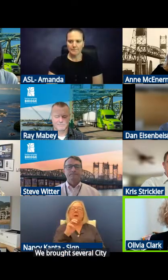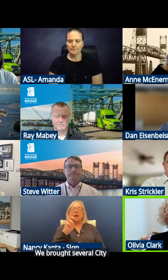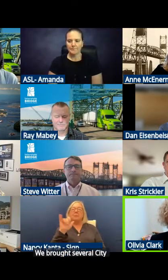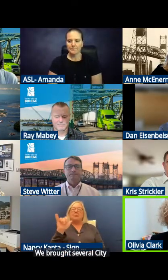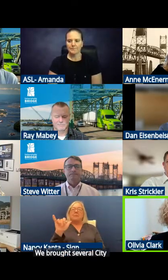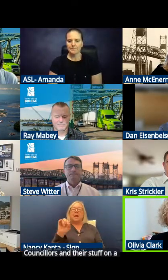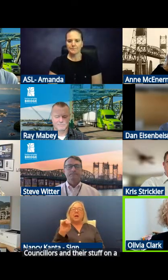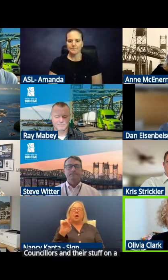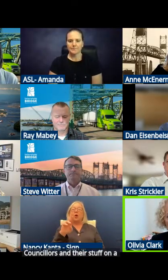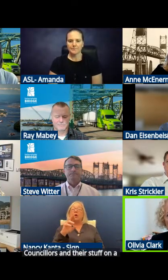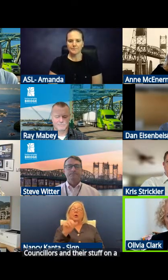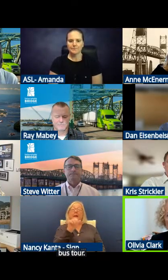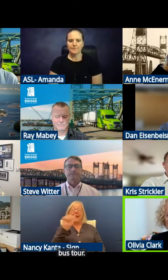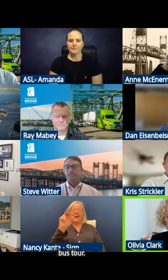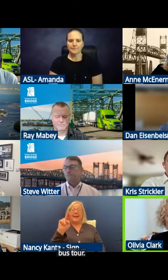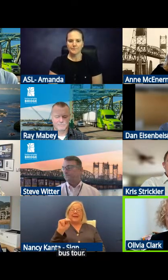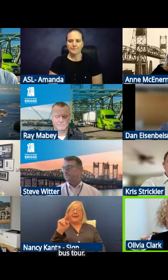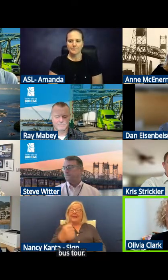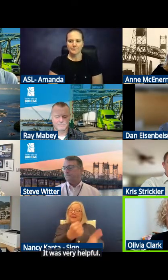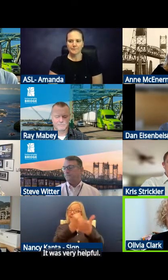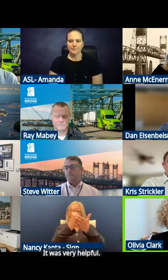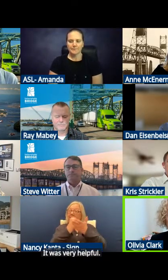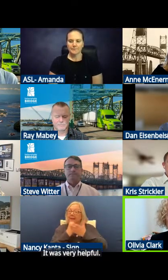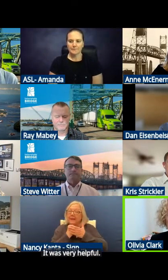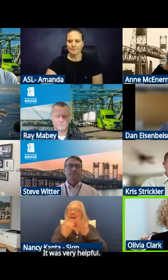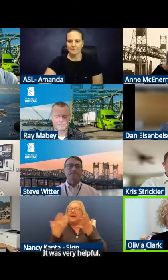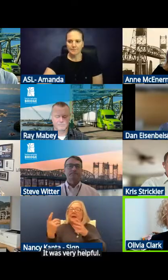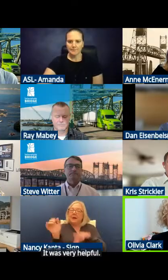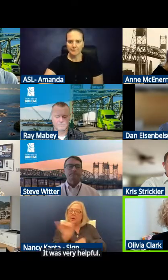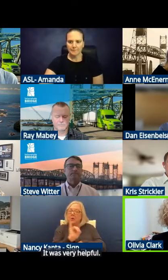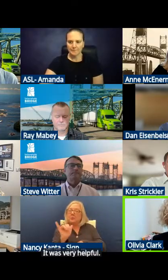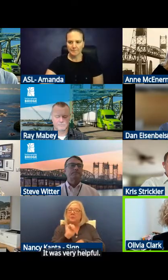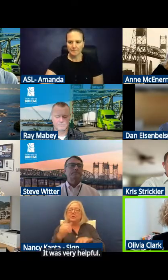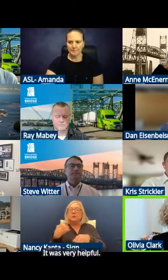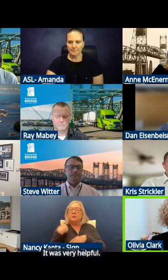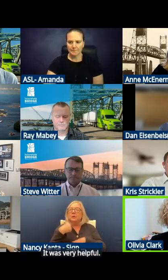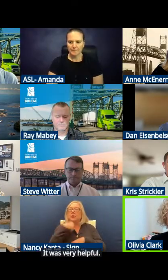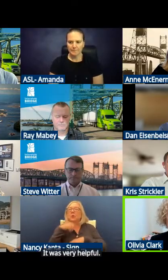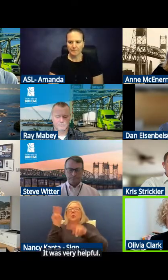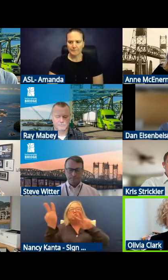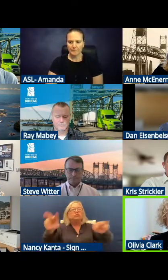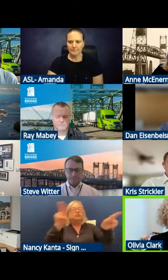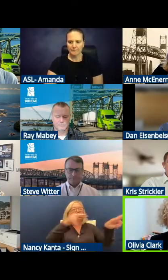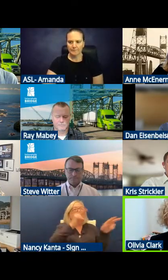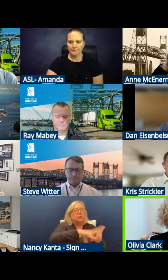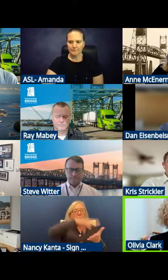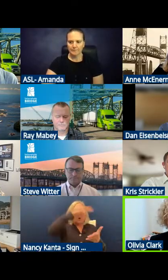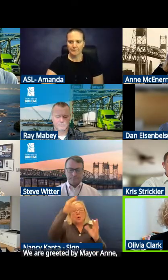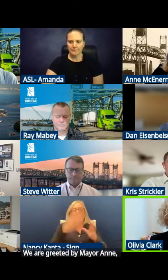But I think everybody on the tour learned a lot. It was a good use of our time.